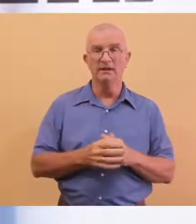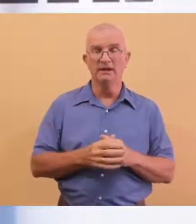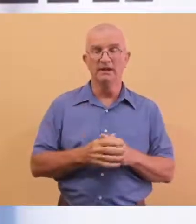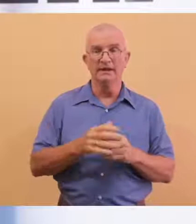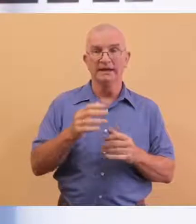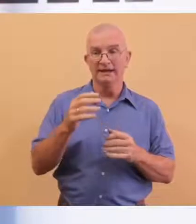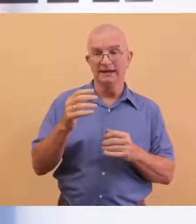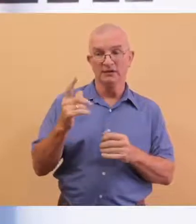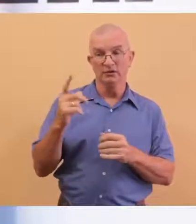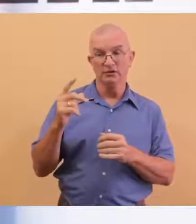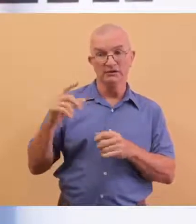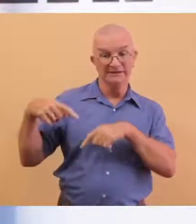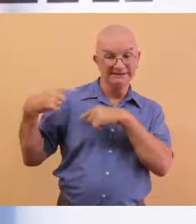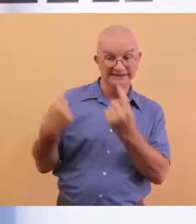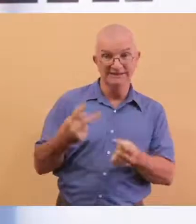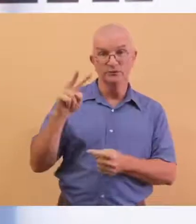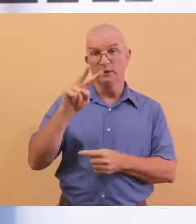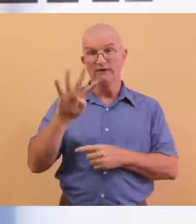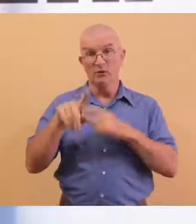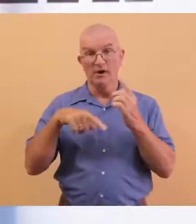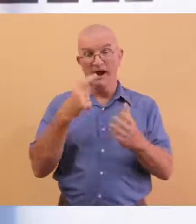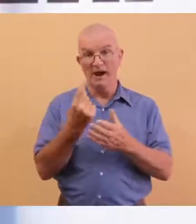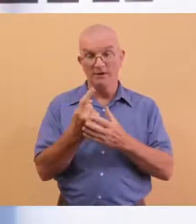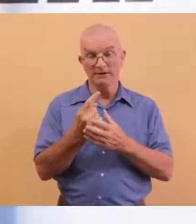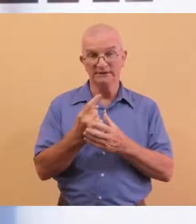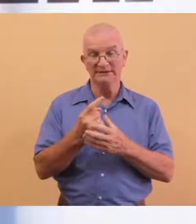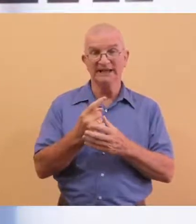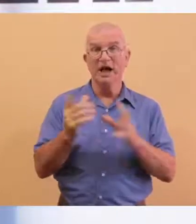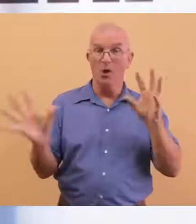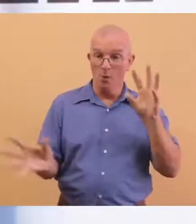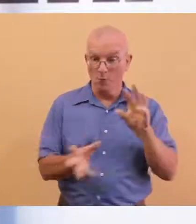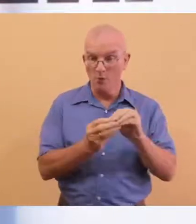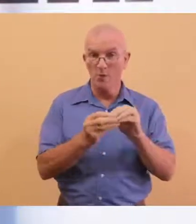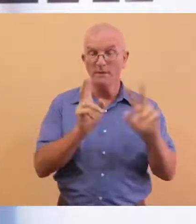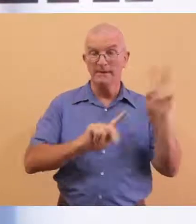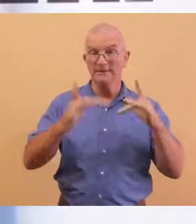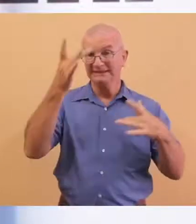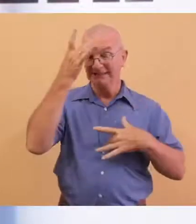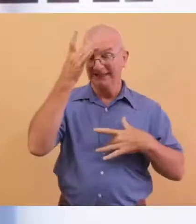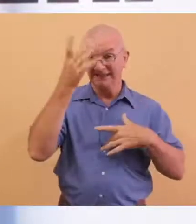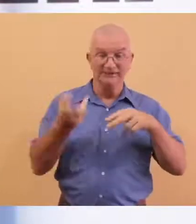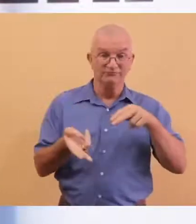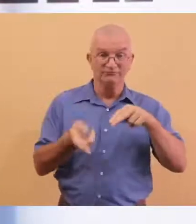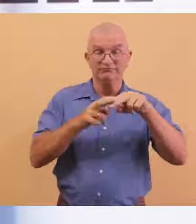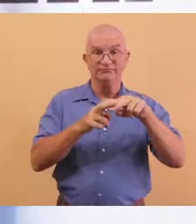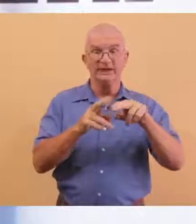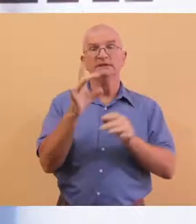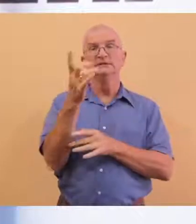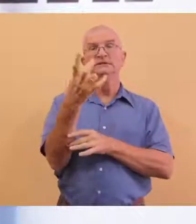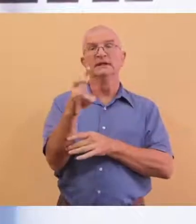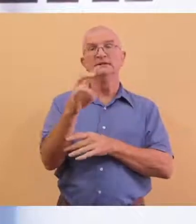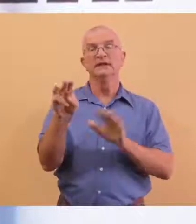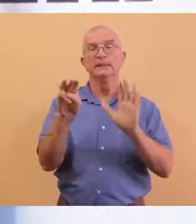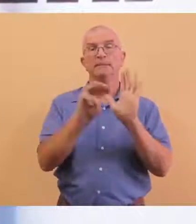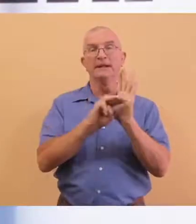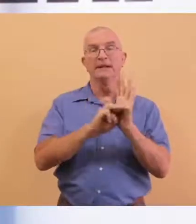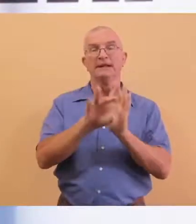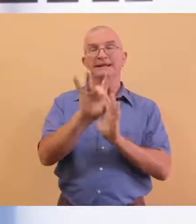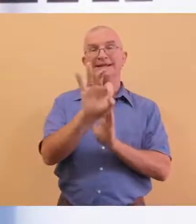In the last 24 hours, the total number of cases have increased to